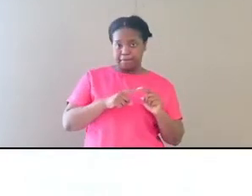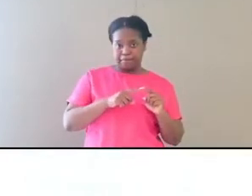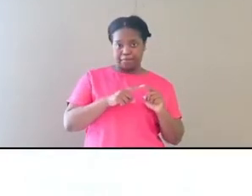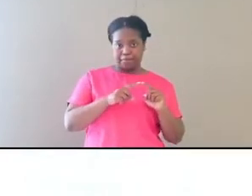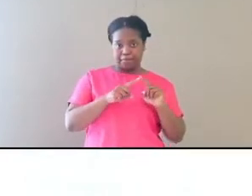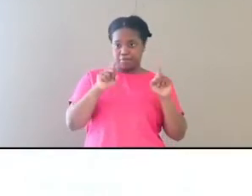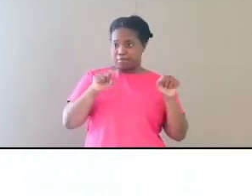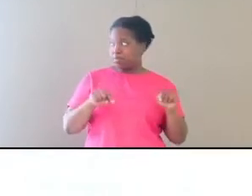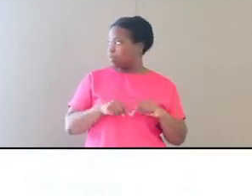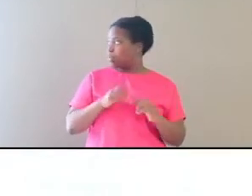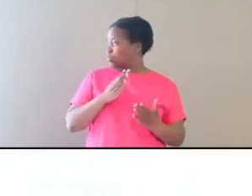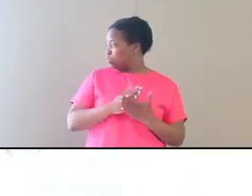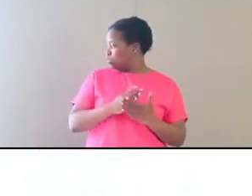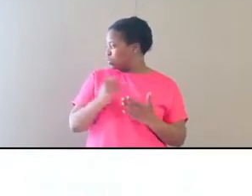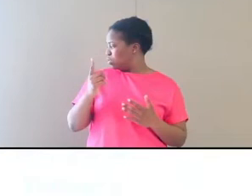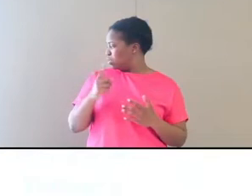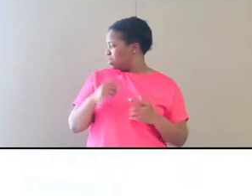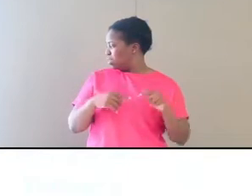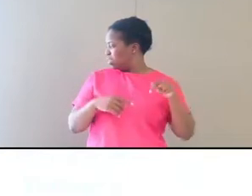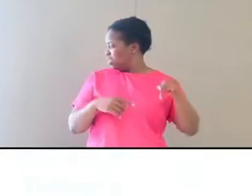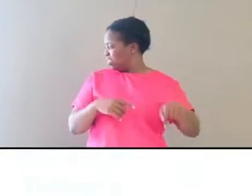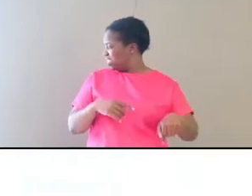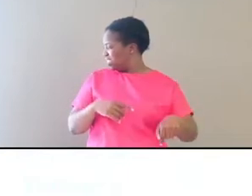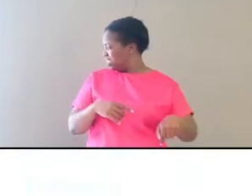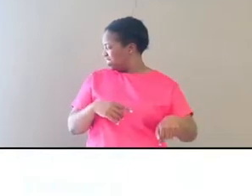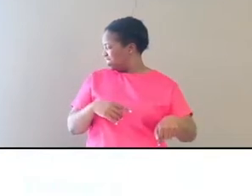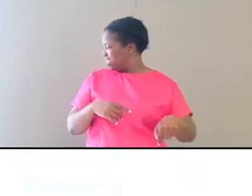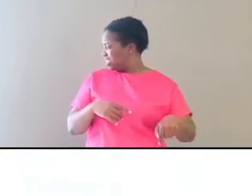I don't think you can see the end. It goes down at the end, by the way,